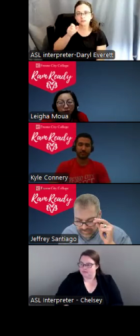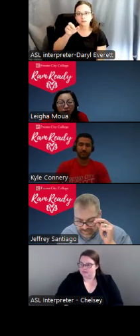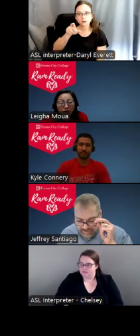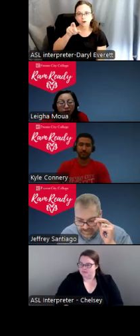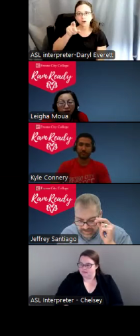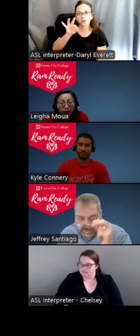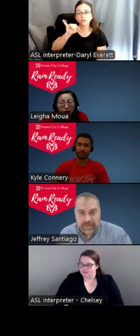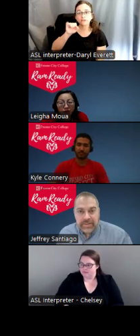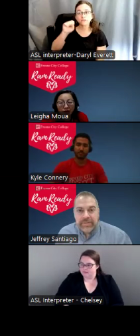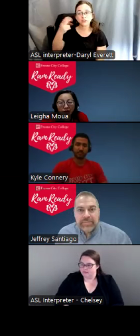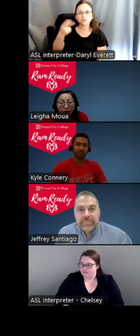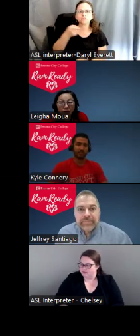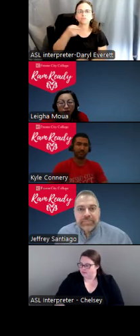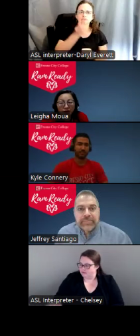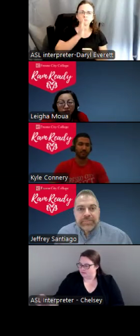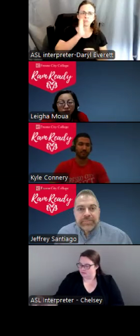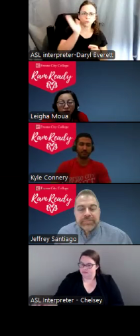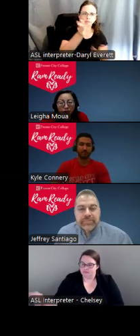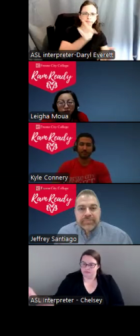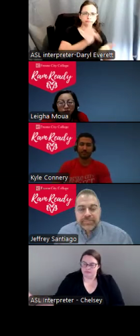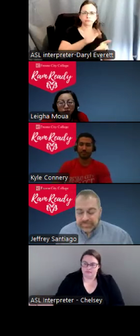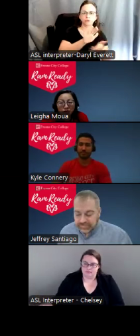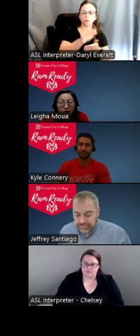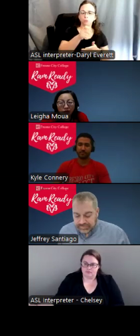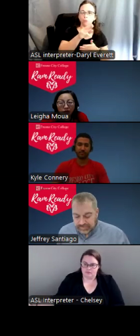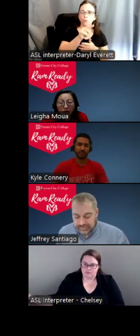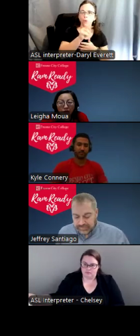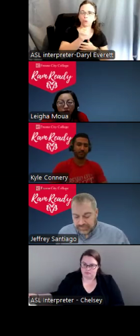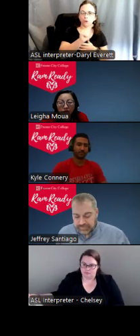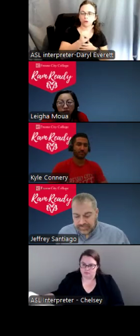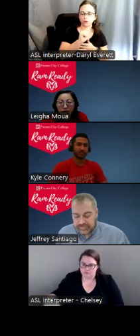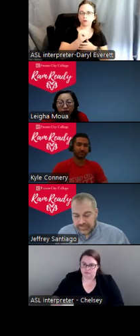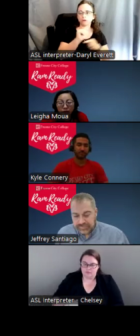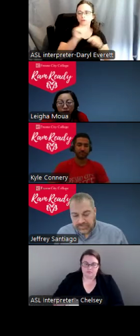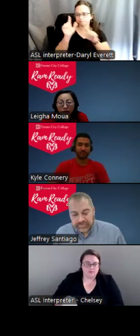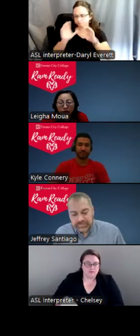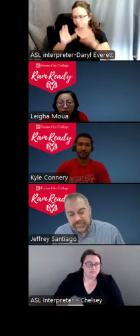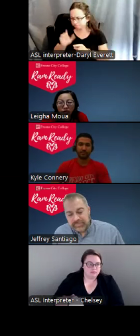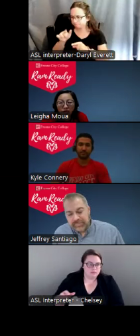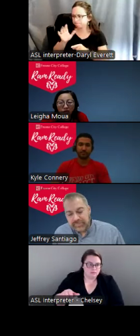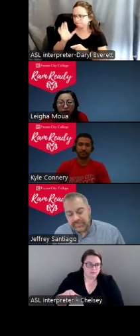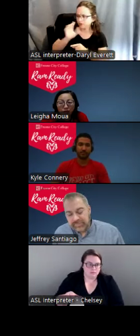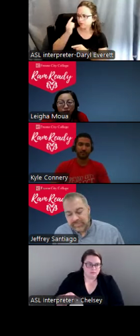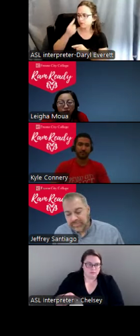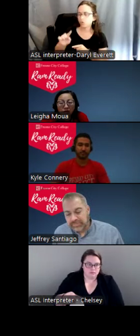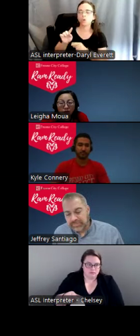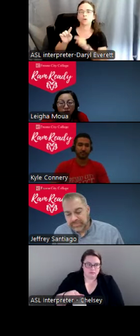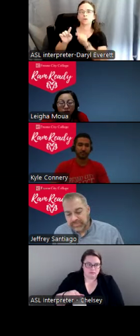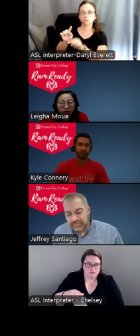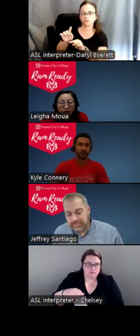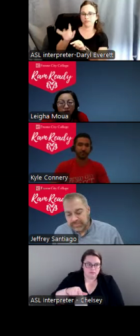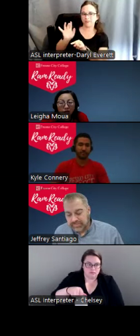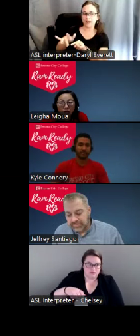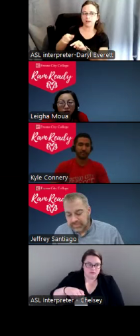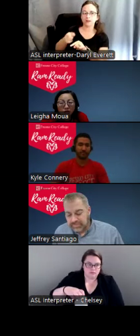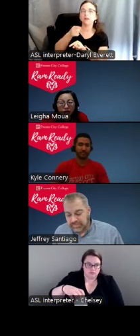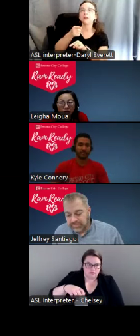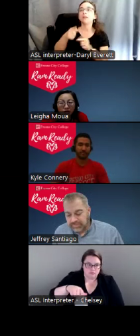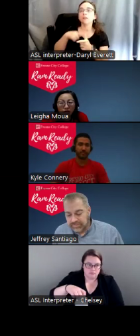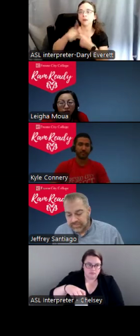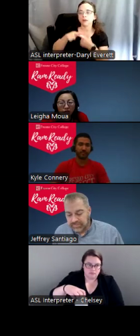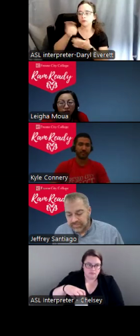app. And within the app, you can find different options. So you want to find the health and STEM pathway counseling to meet with us. Once you